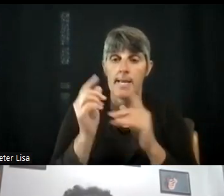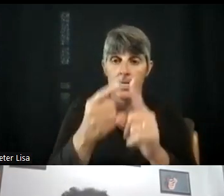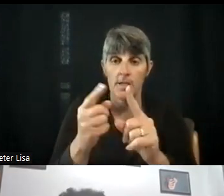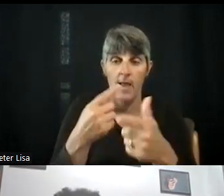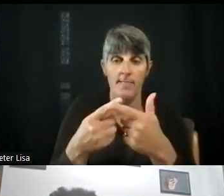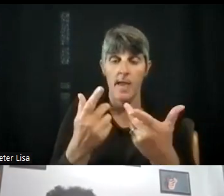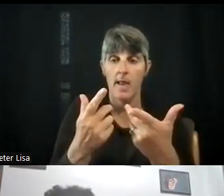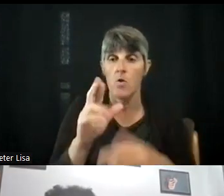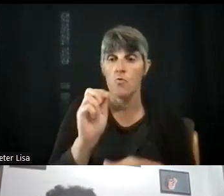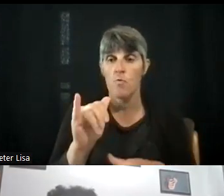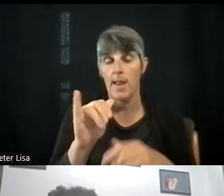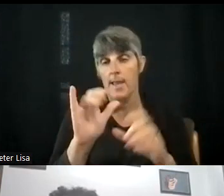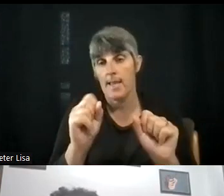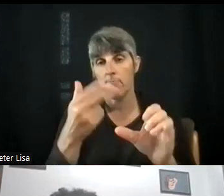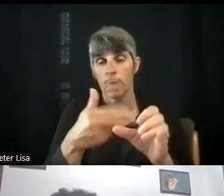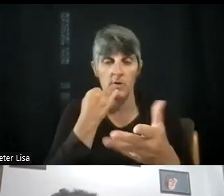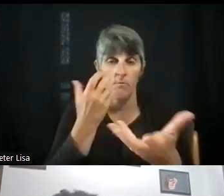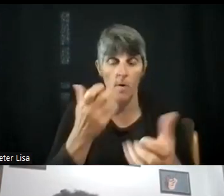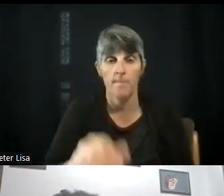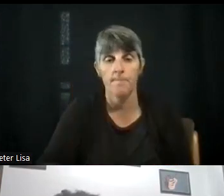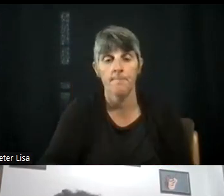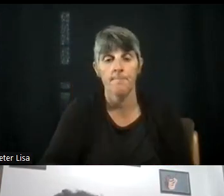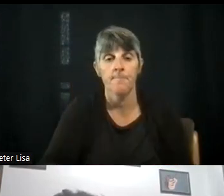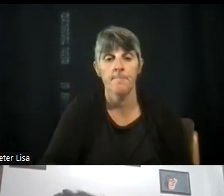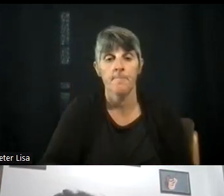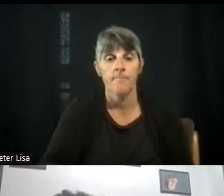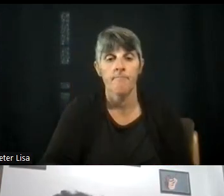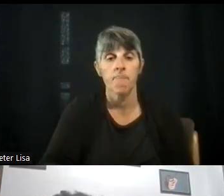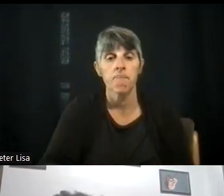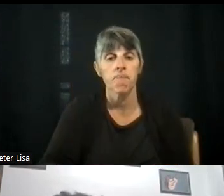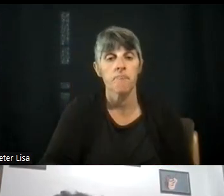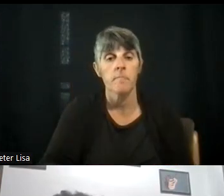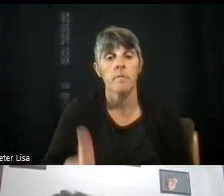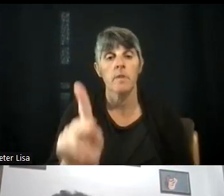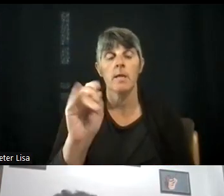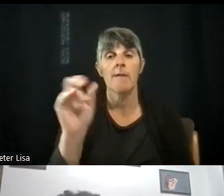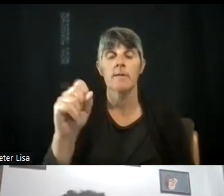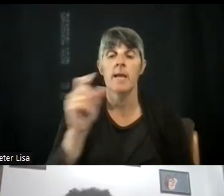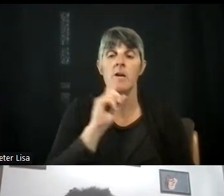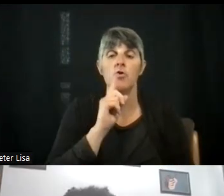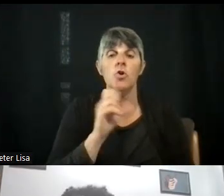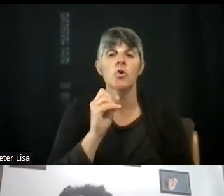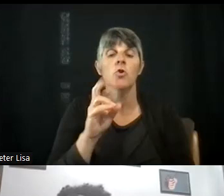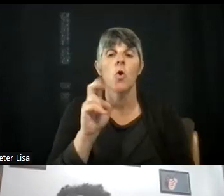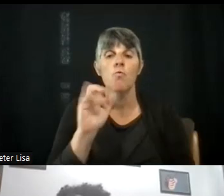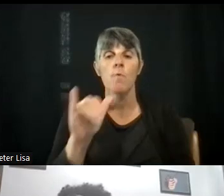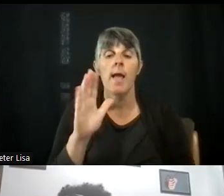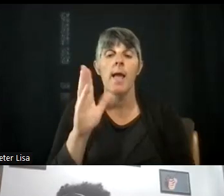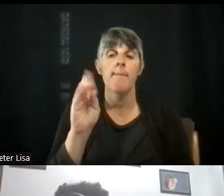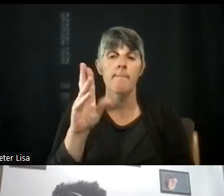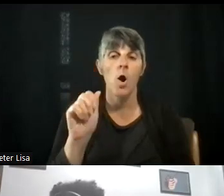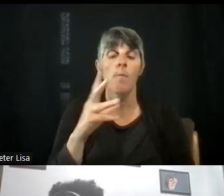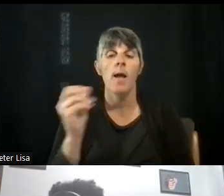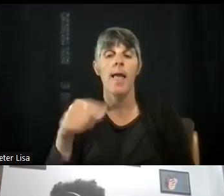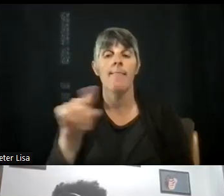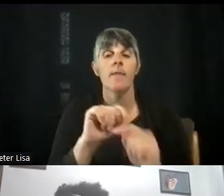then Ray can chime in too if she would like. Sure. Yeah. So Ray and Barbara and